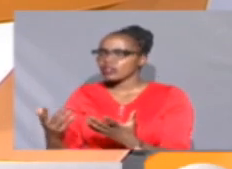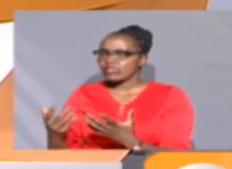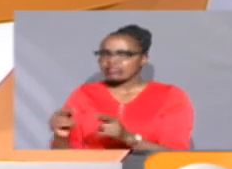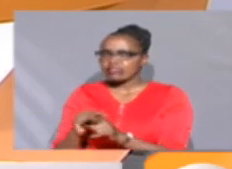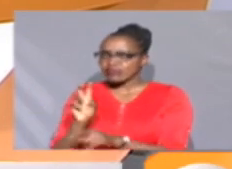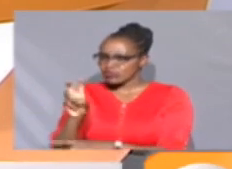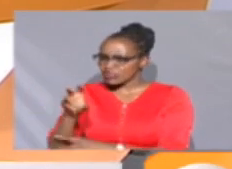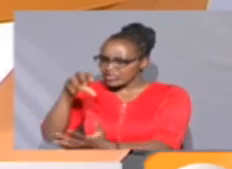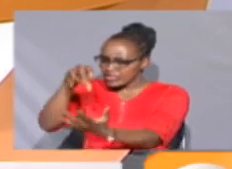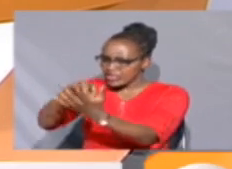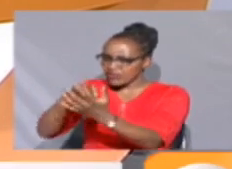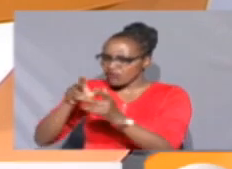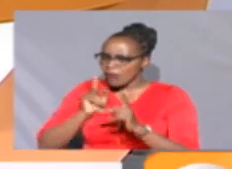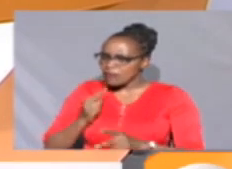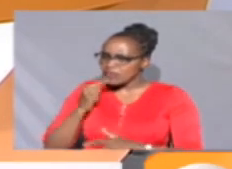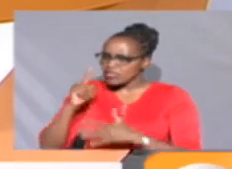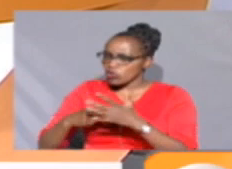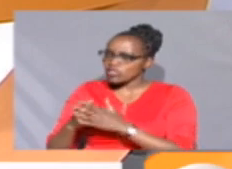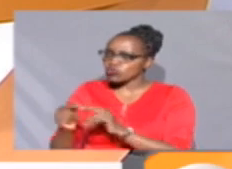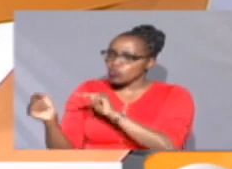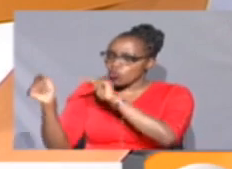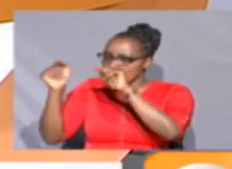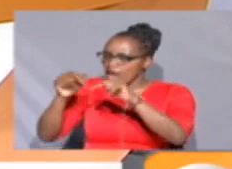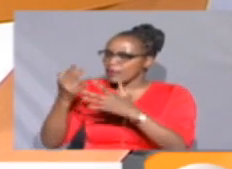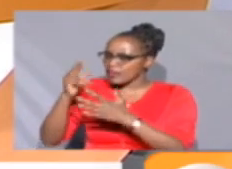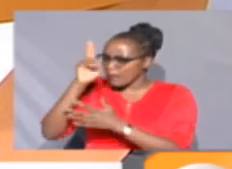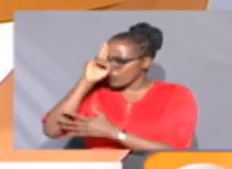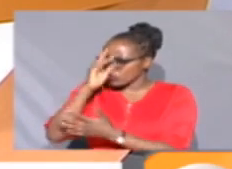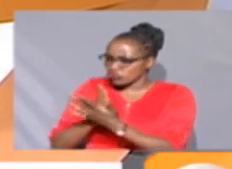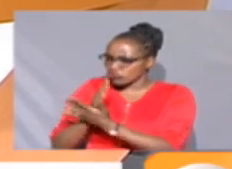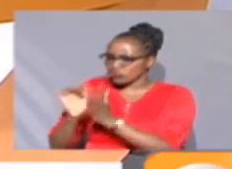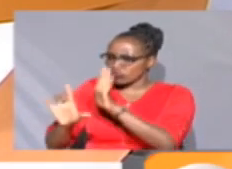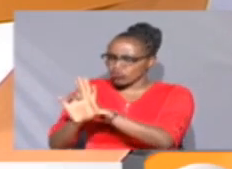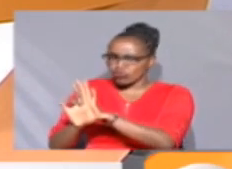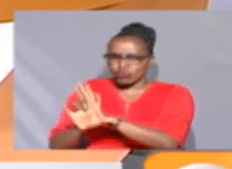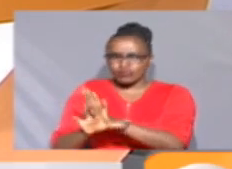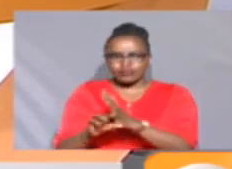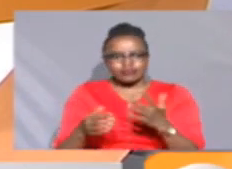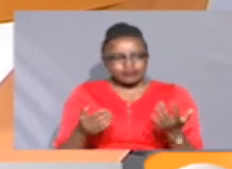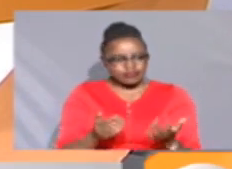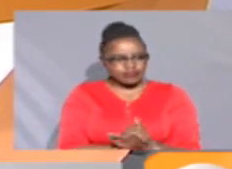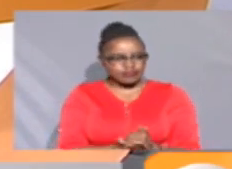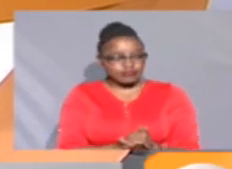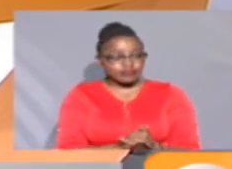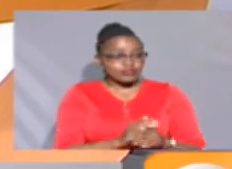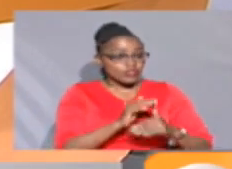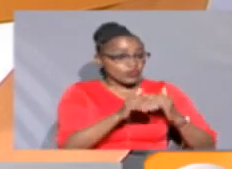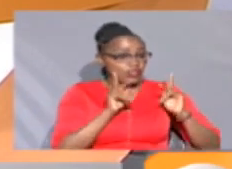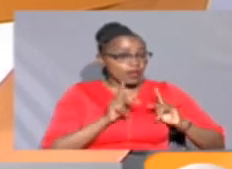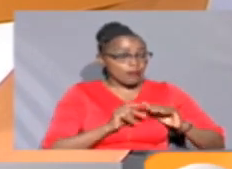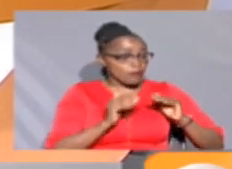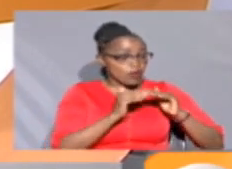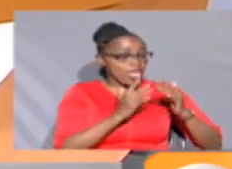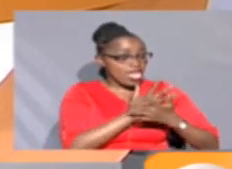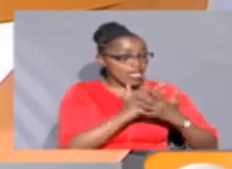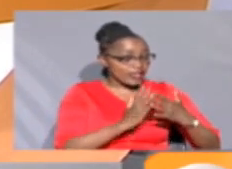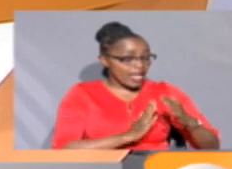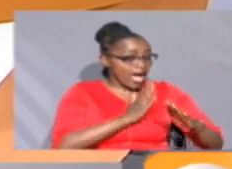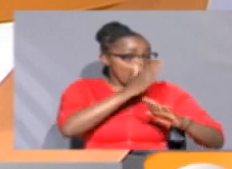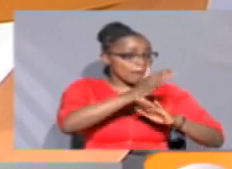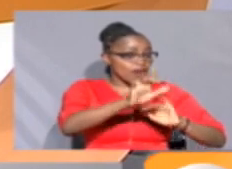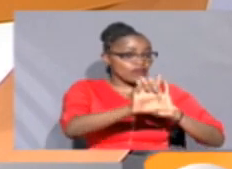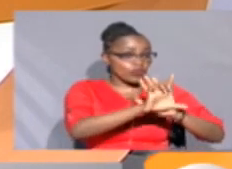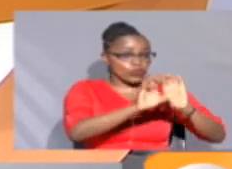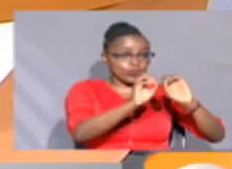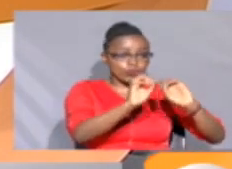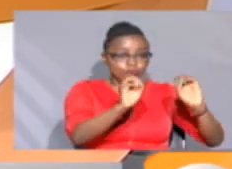check the circumstances of people and tell them to subject themselves to the law. Everybody is equal above the law. That is the point. Yes, there